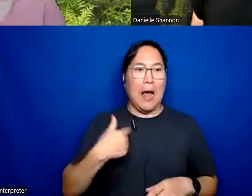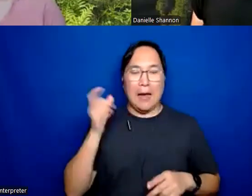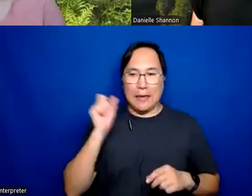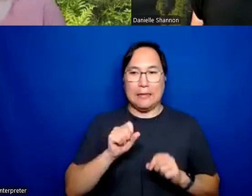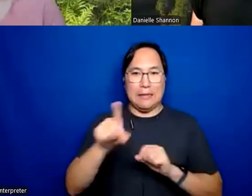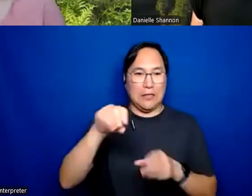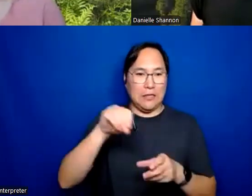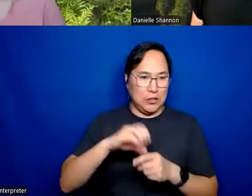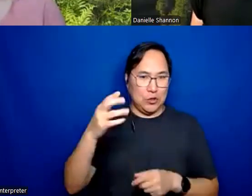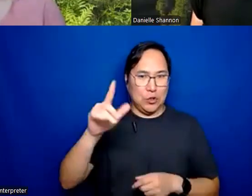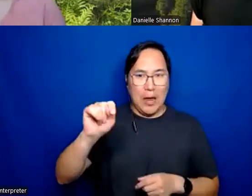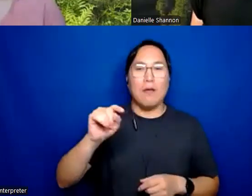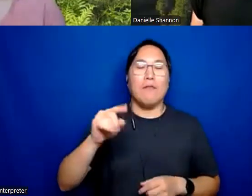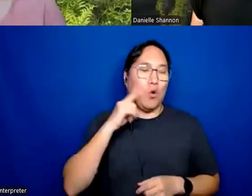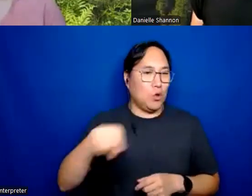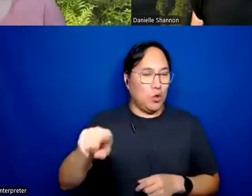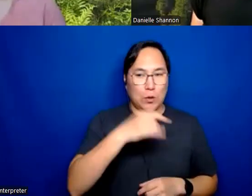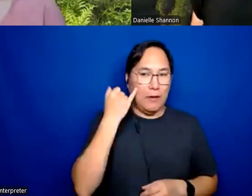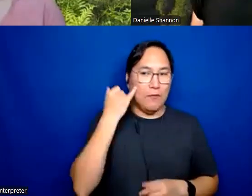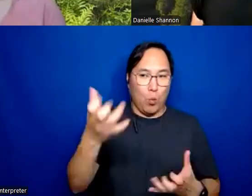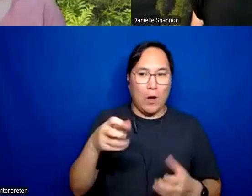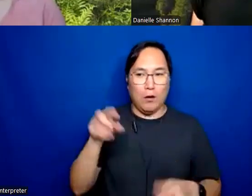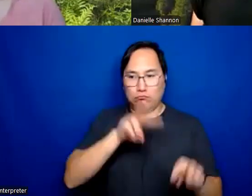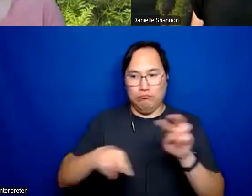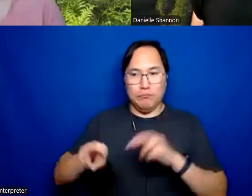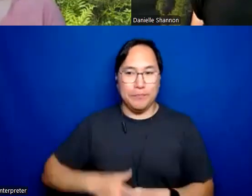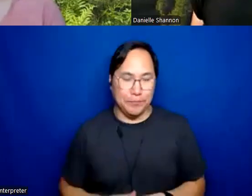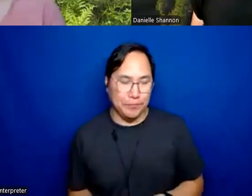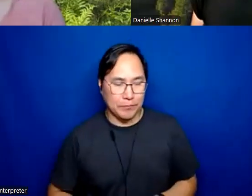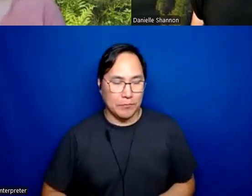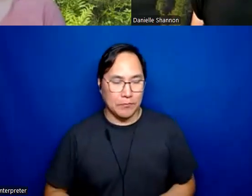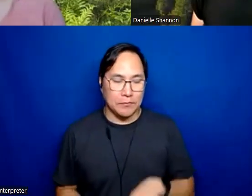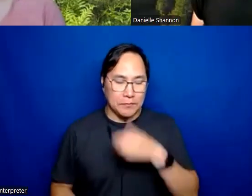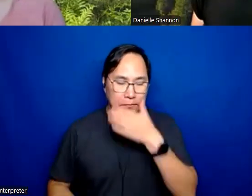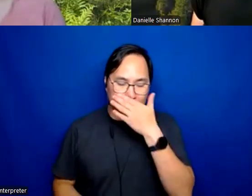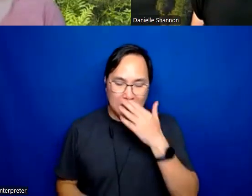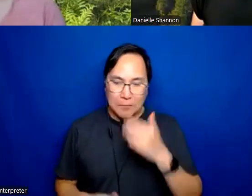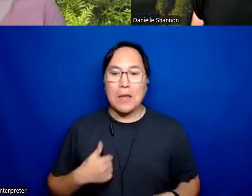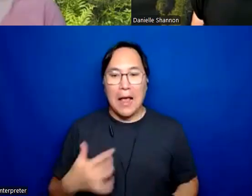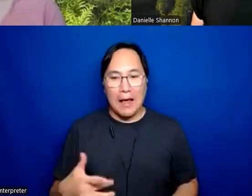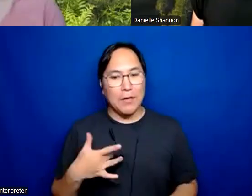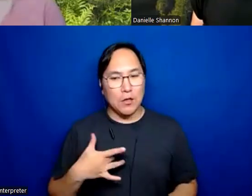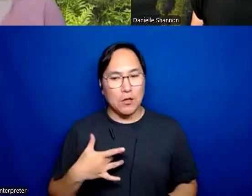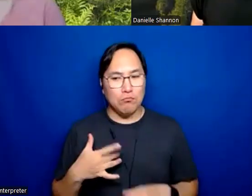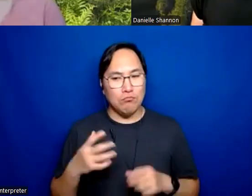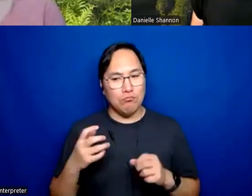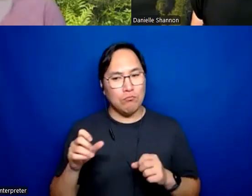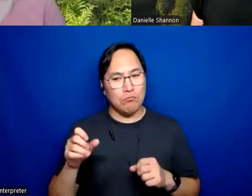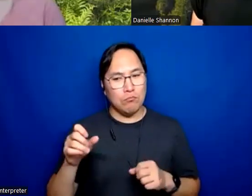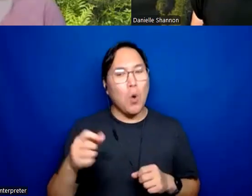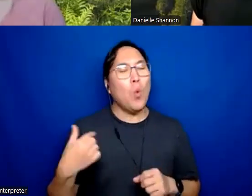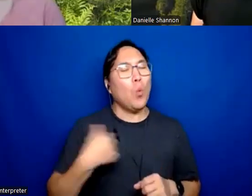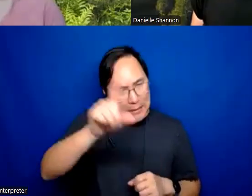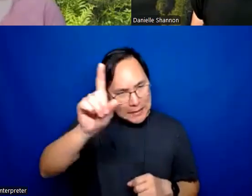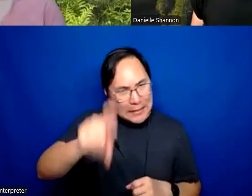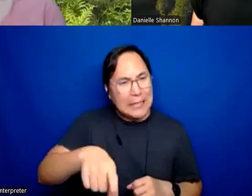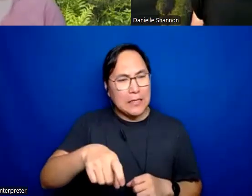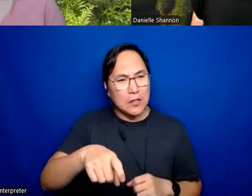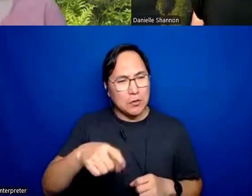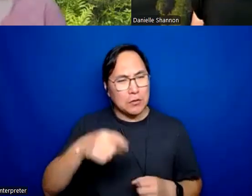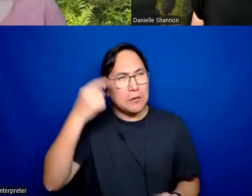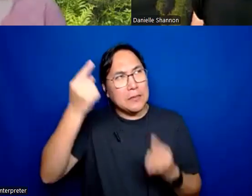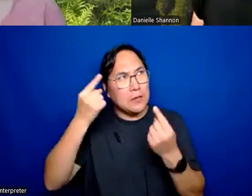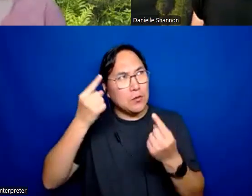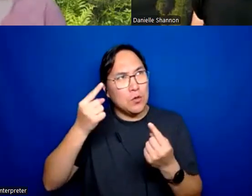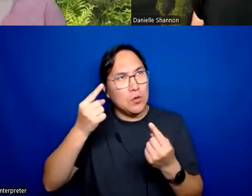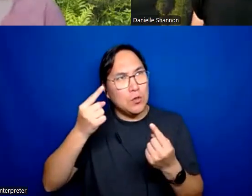would like to go check them out. So, I think, well, I do feel really strongly that we really need to be thinking about like these interactions